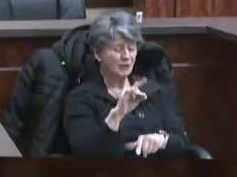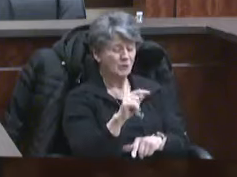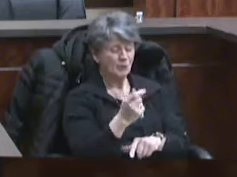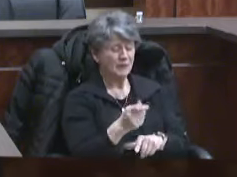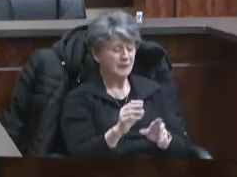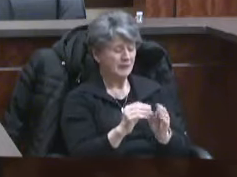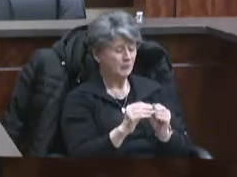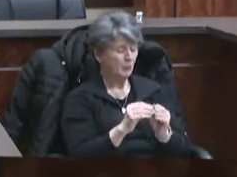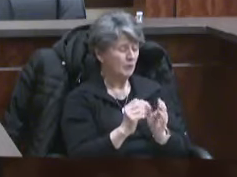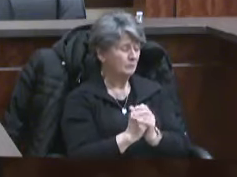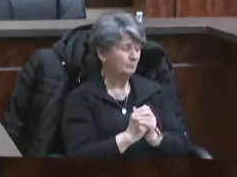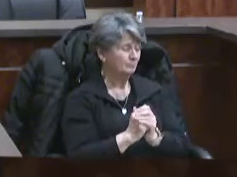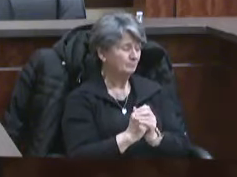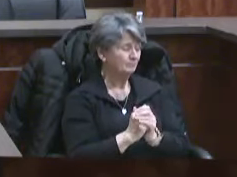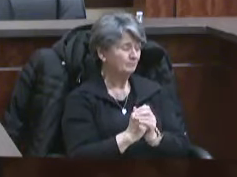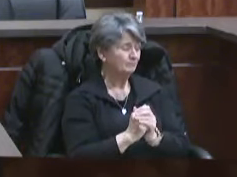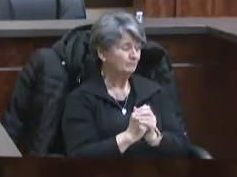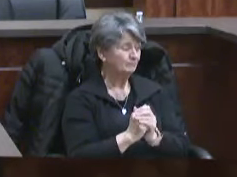Now, maybe,